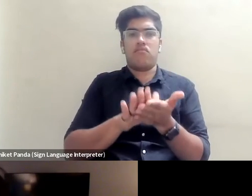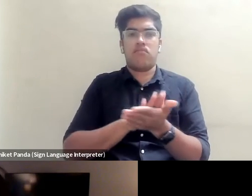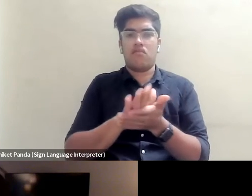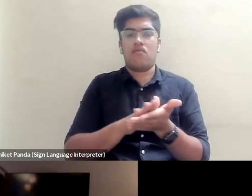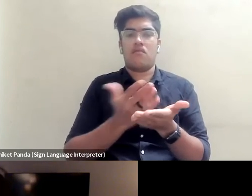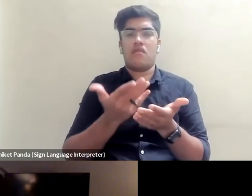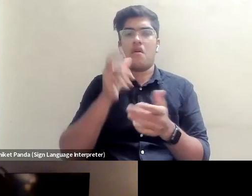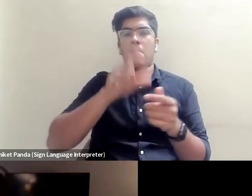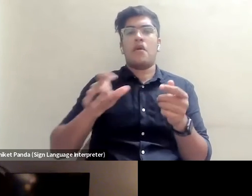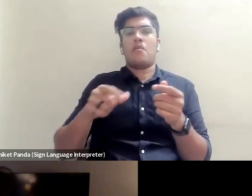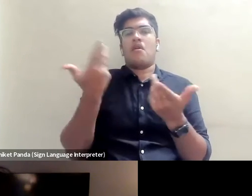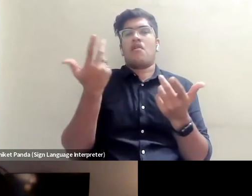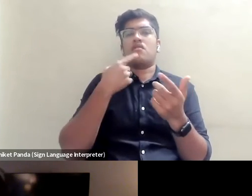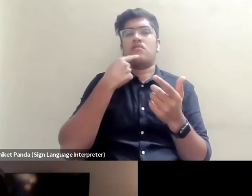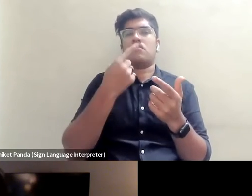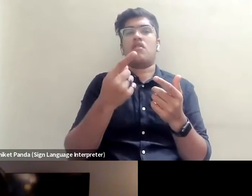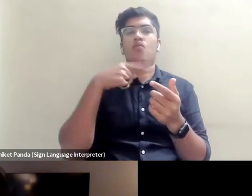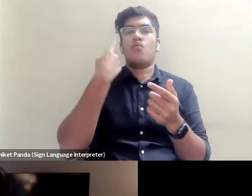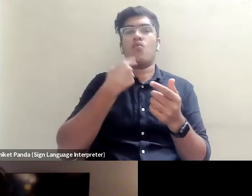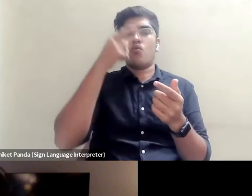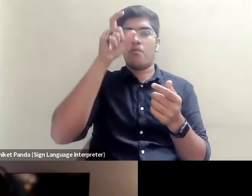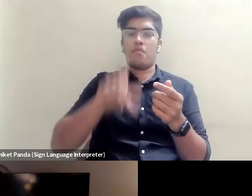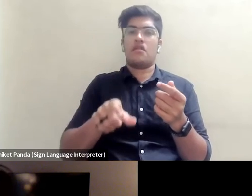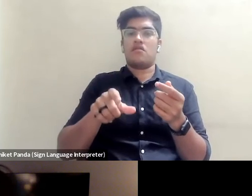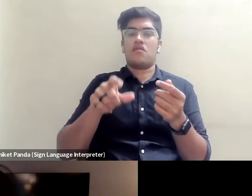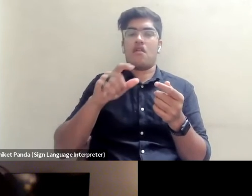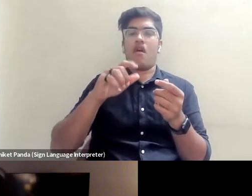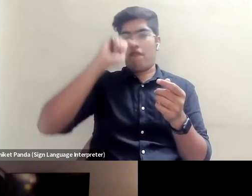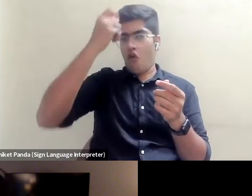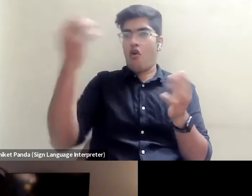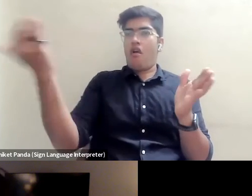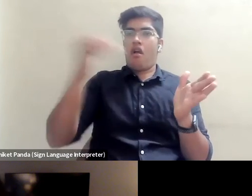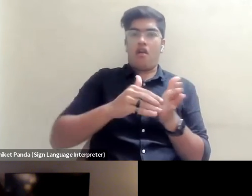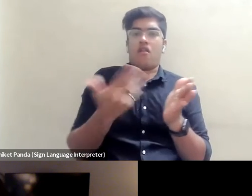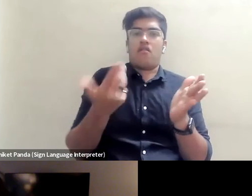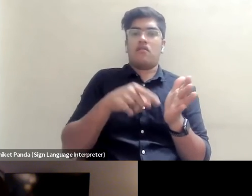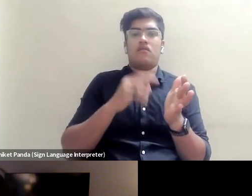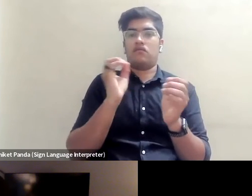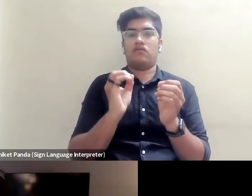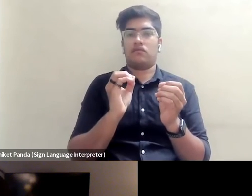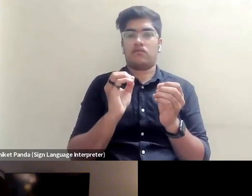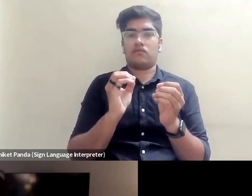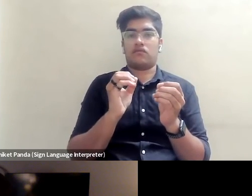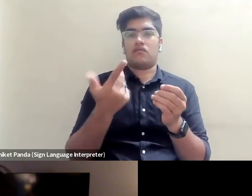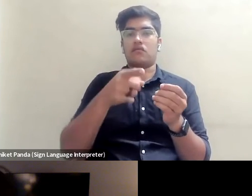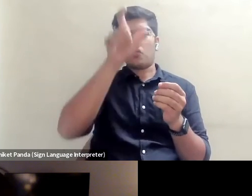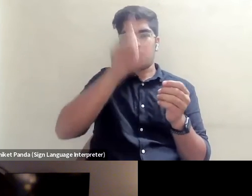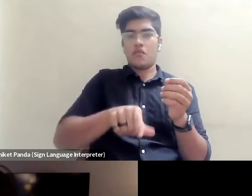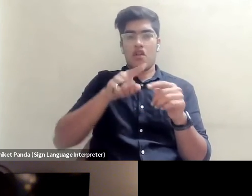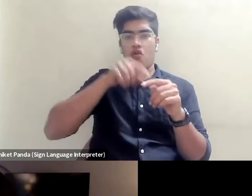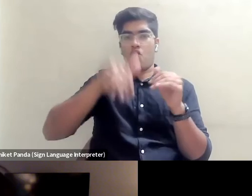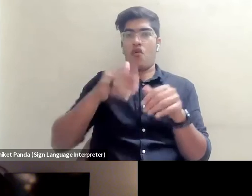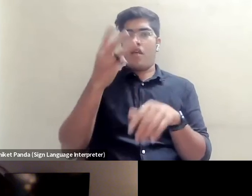get identified as a D-voter. So one of my respondents said that that she had voted 3 times in the past and was